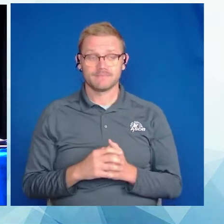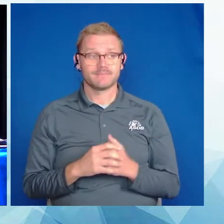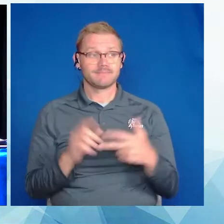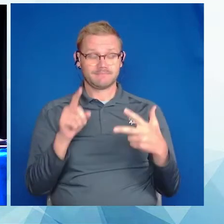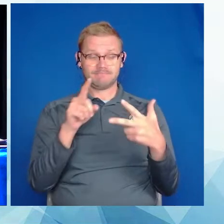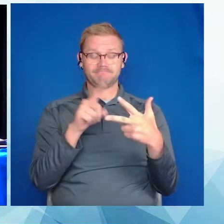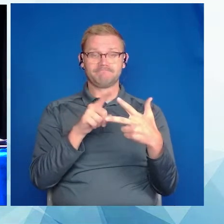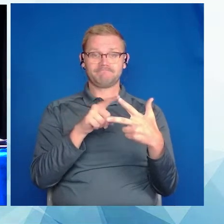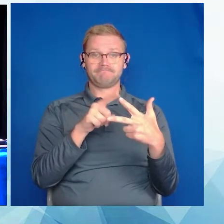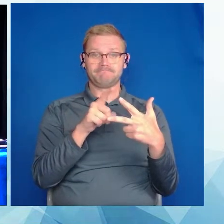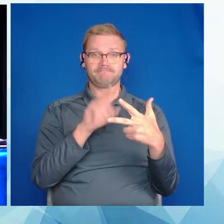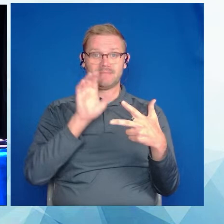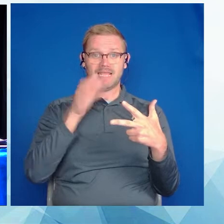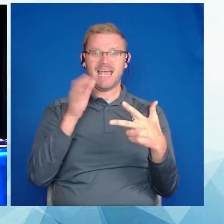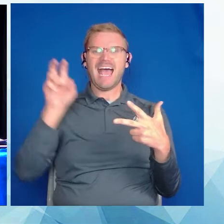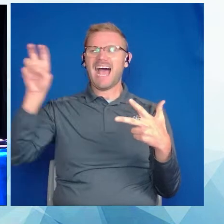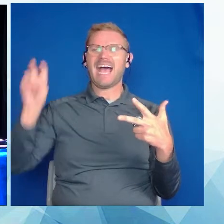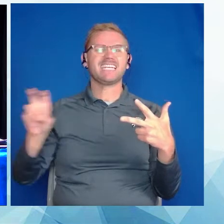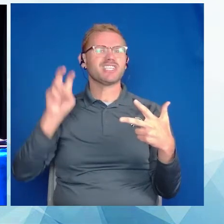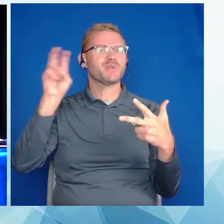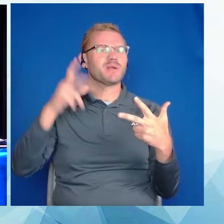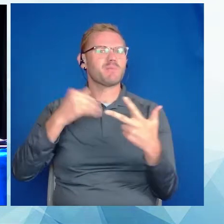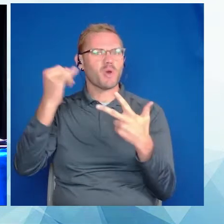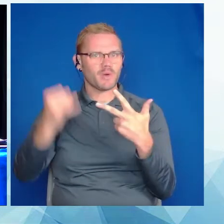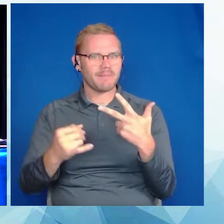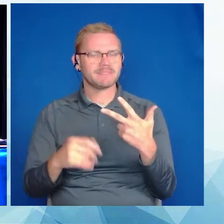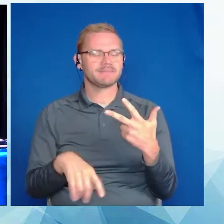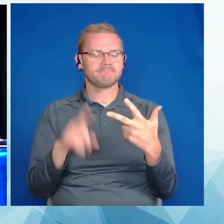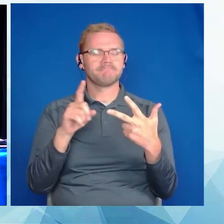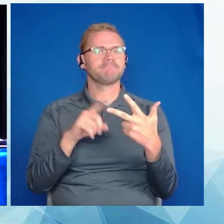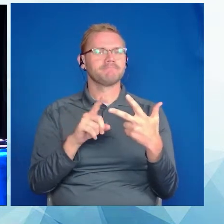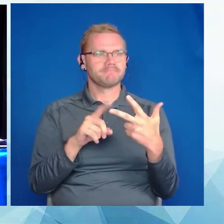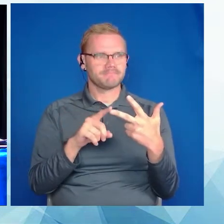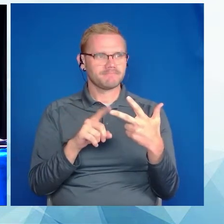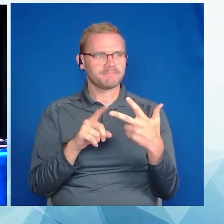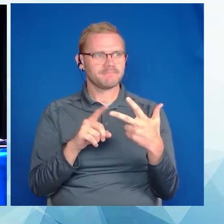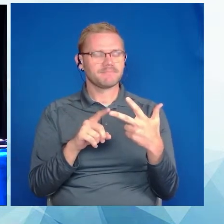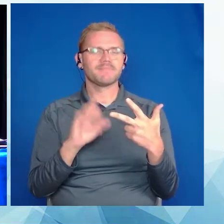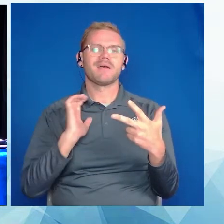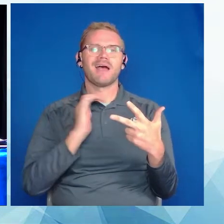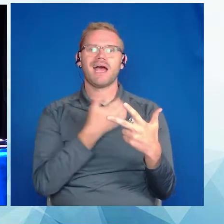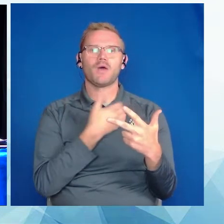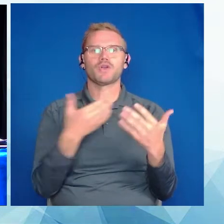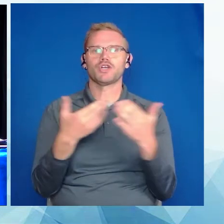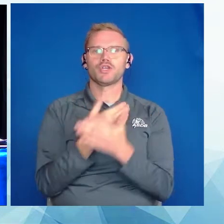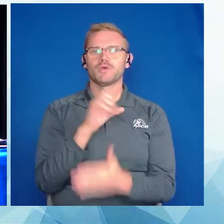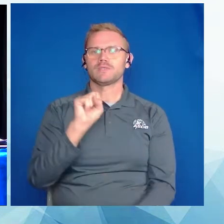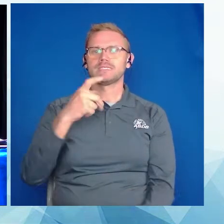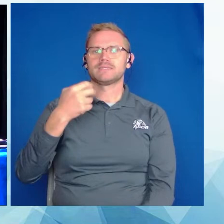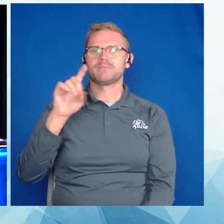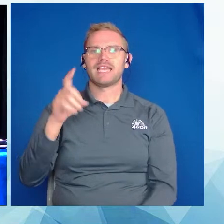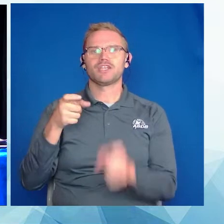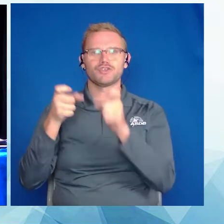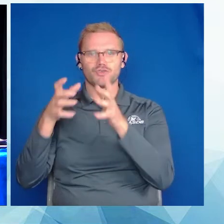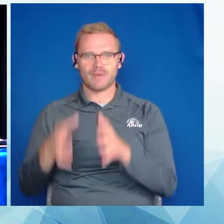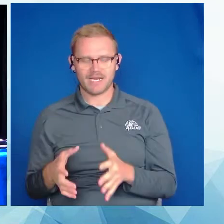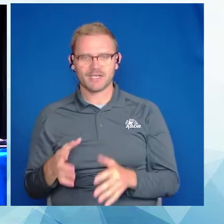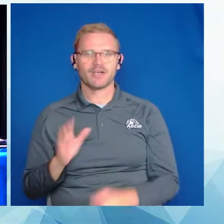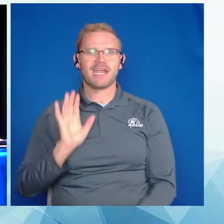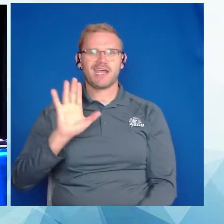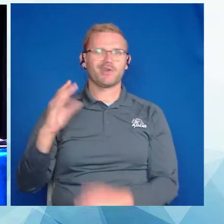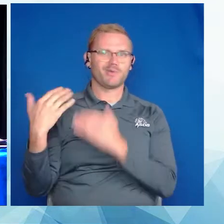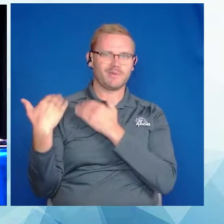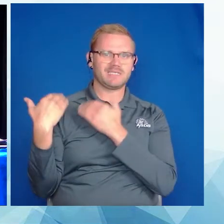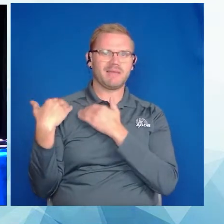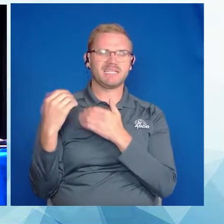the second about our itinerant programs, and the third about our new SPED director and the duties under